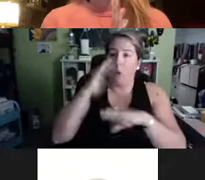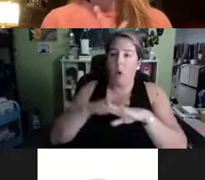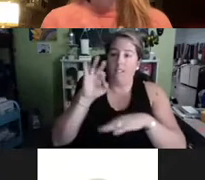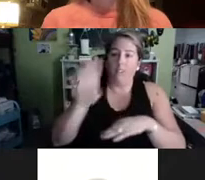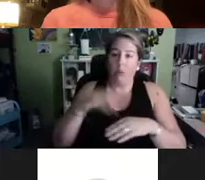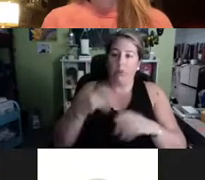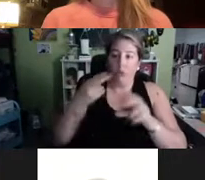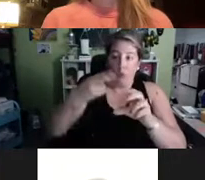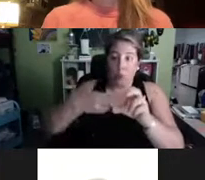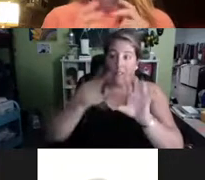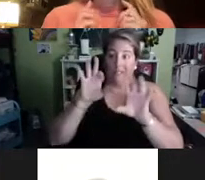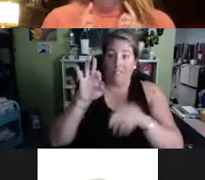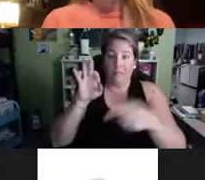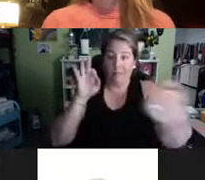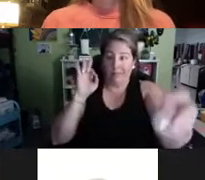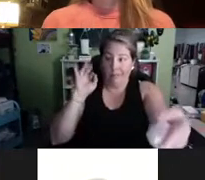to my